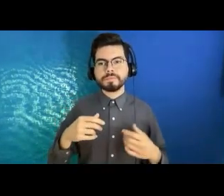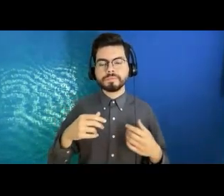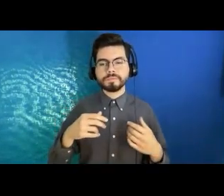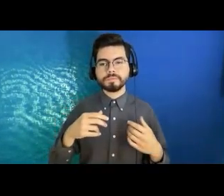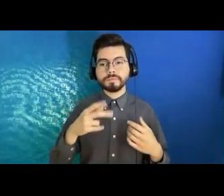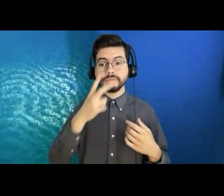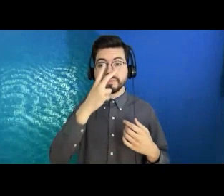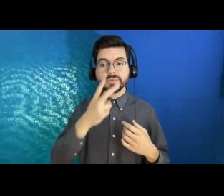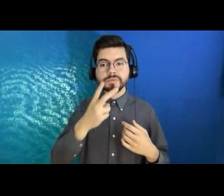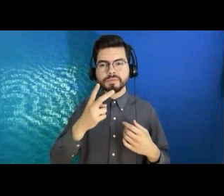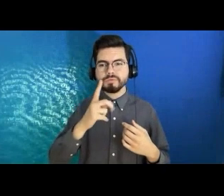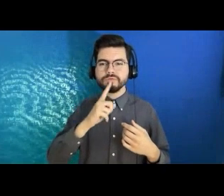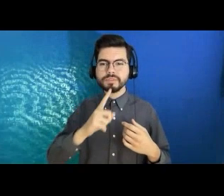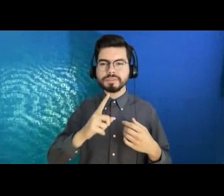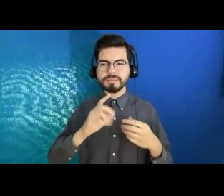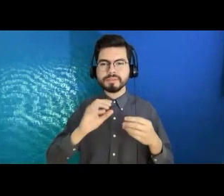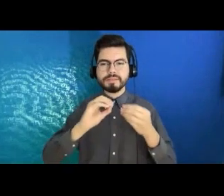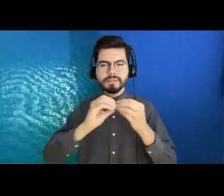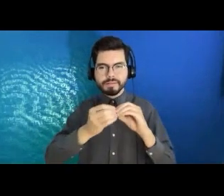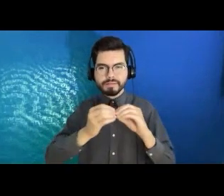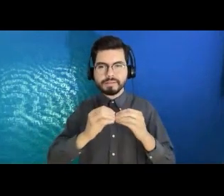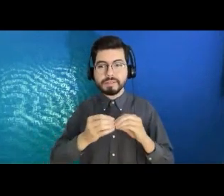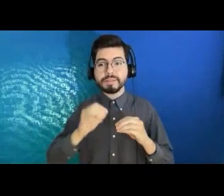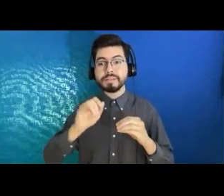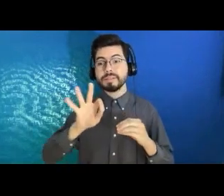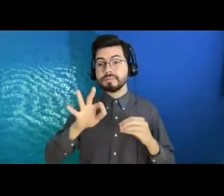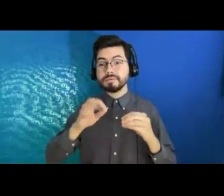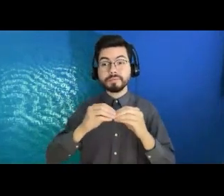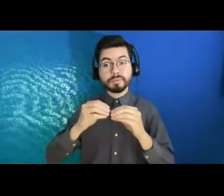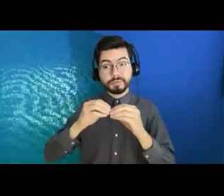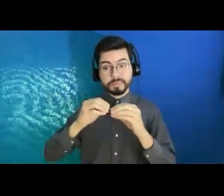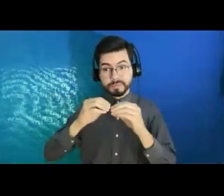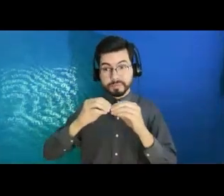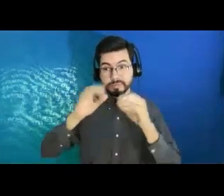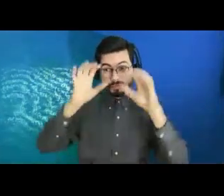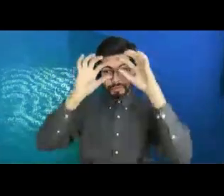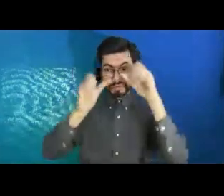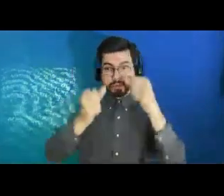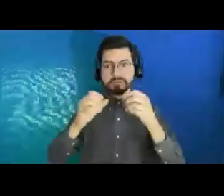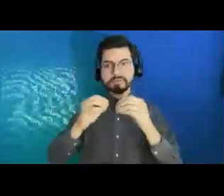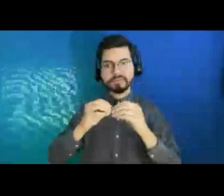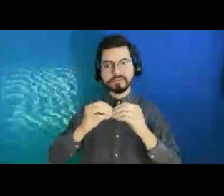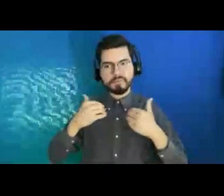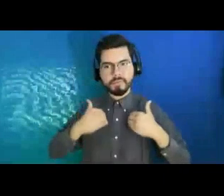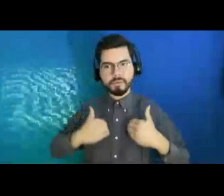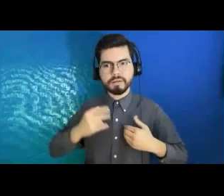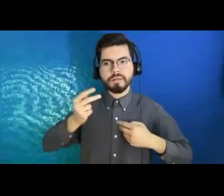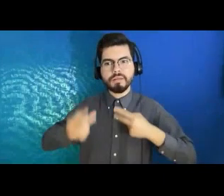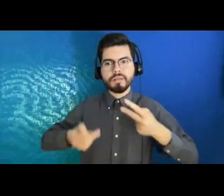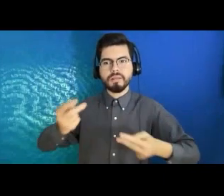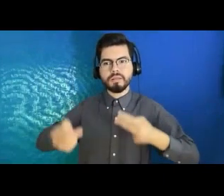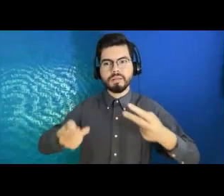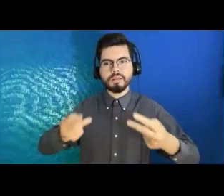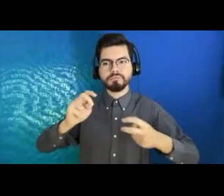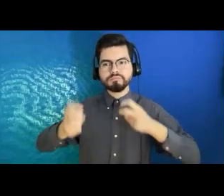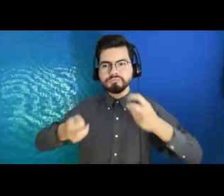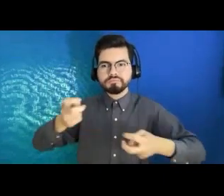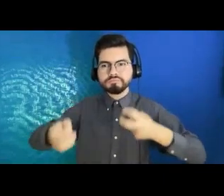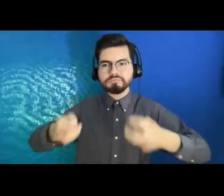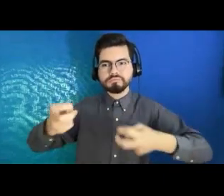like a numbers game. If you have more bison, you have more carcasses on the landscape. With more carcasses, that's more time